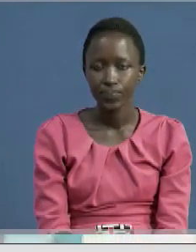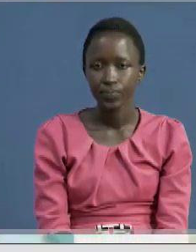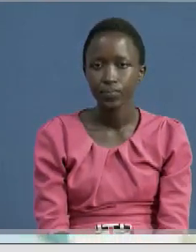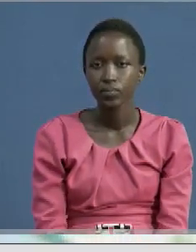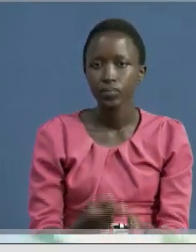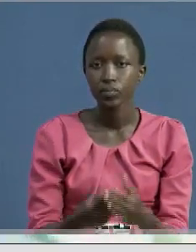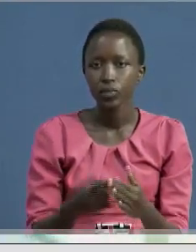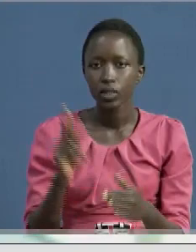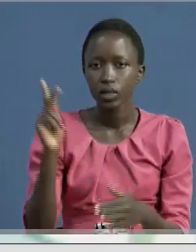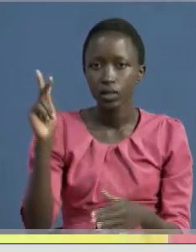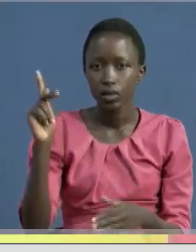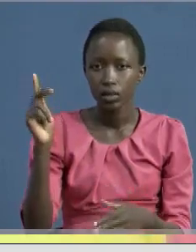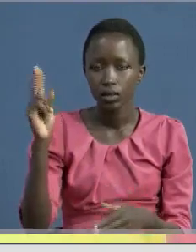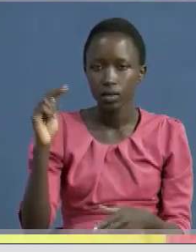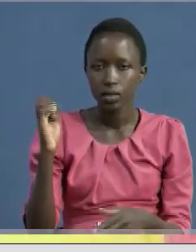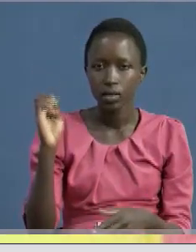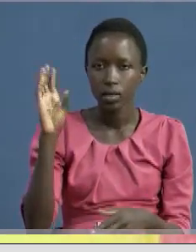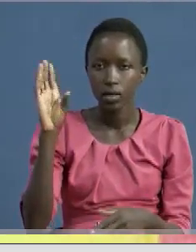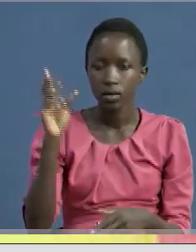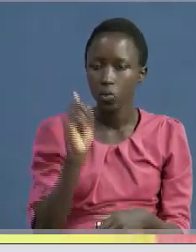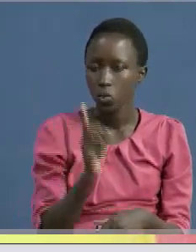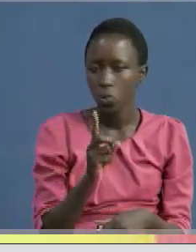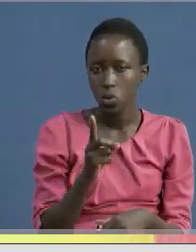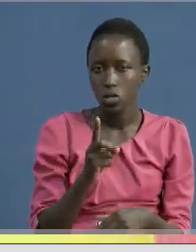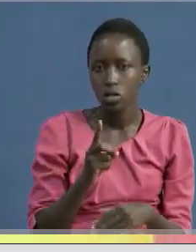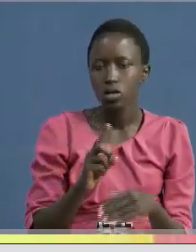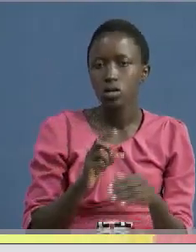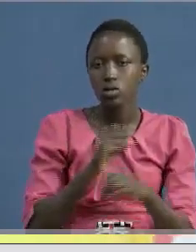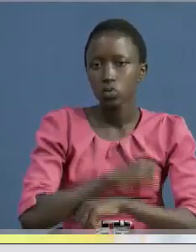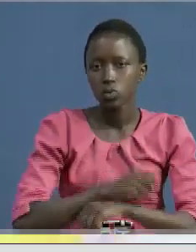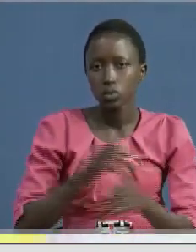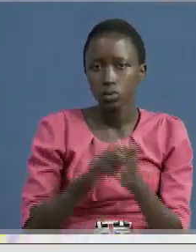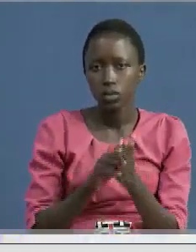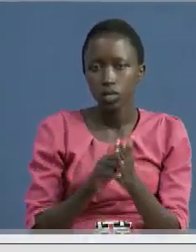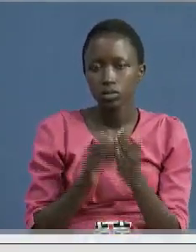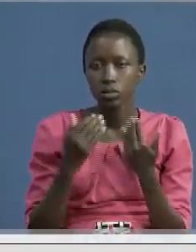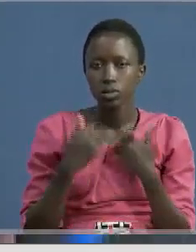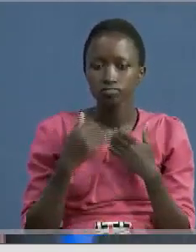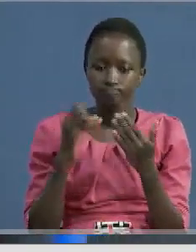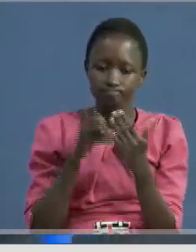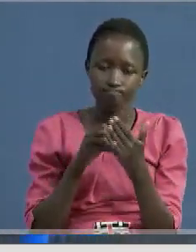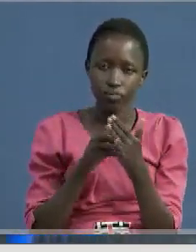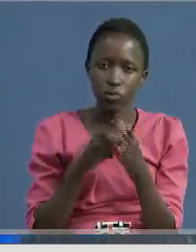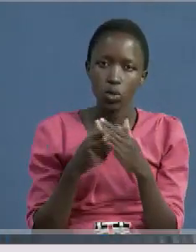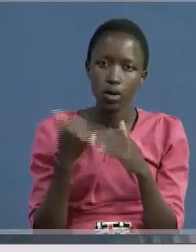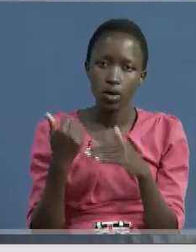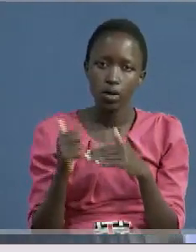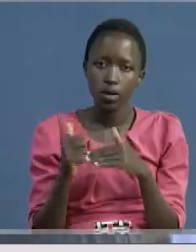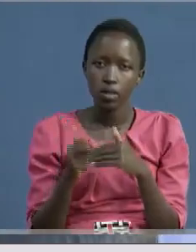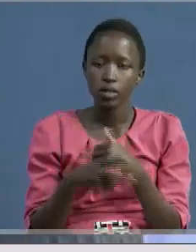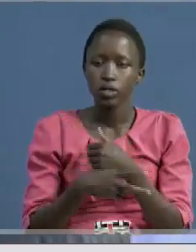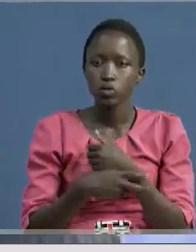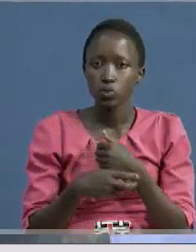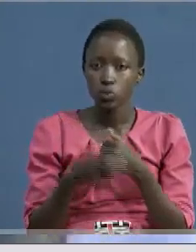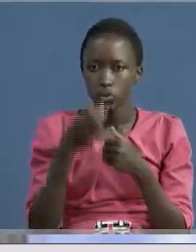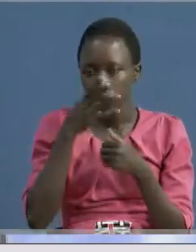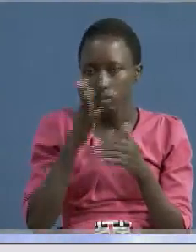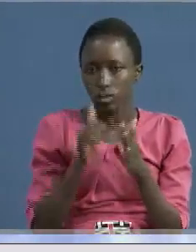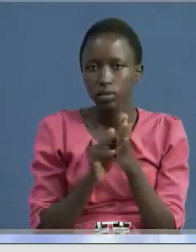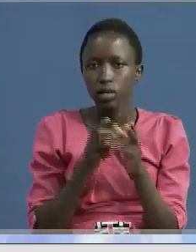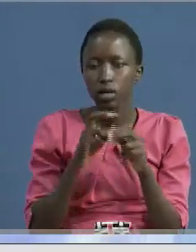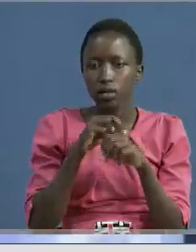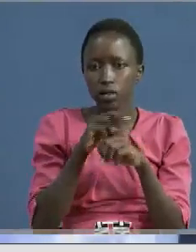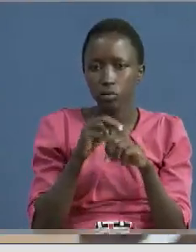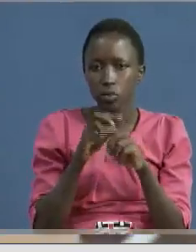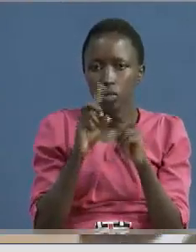NEC Chairman Professor George Magoha has warned institutions that will be caught involved in any malpractice in the national